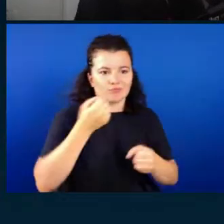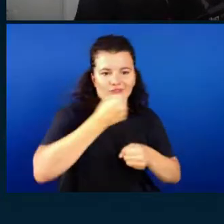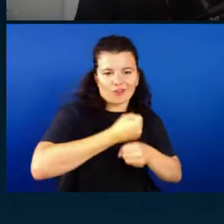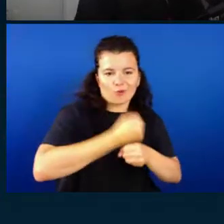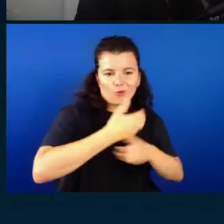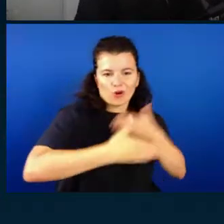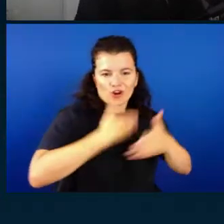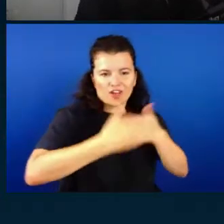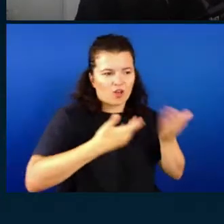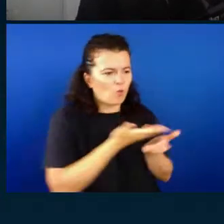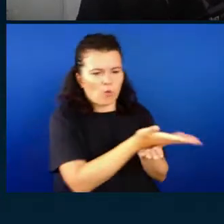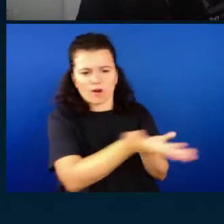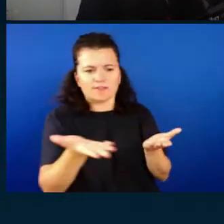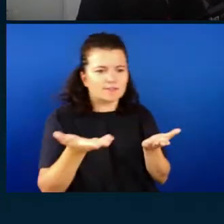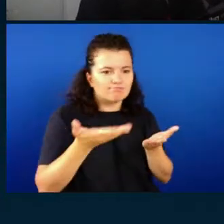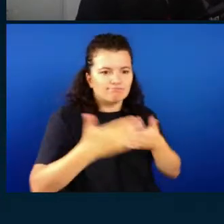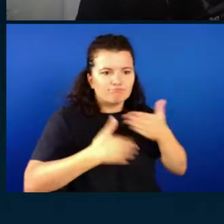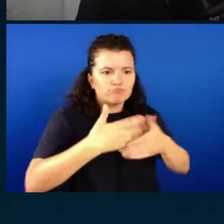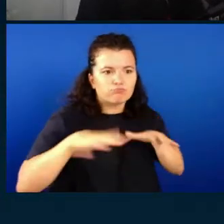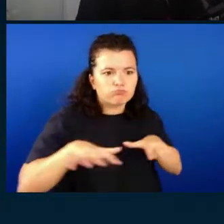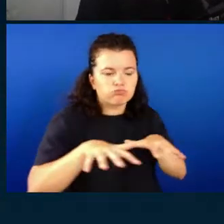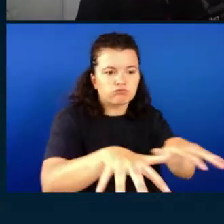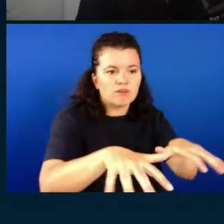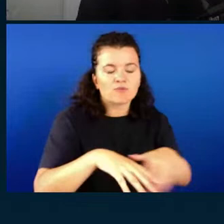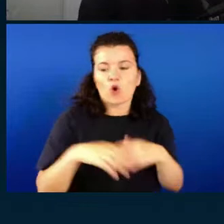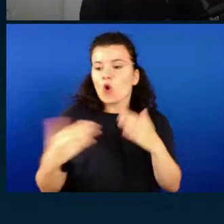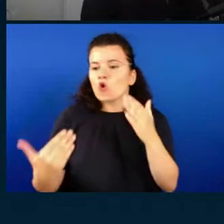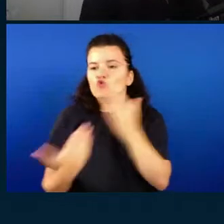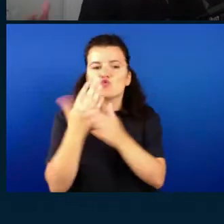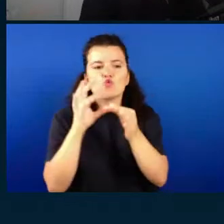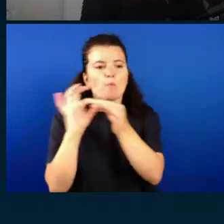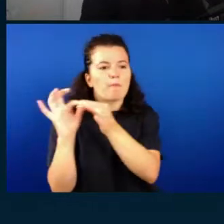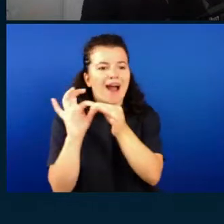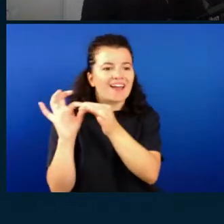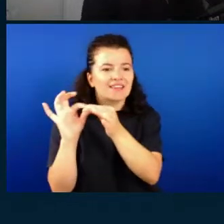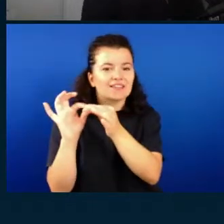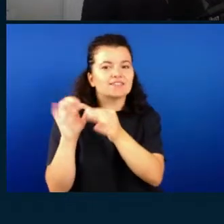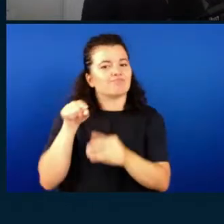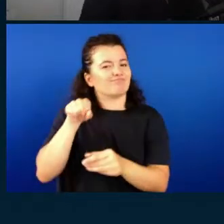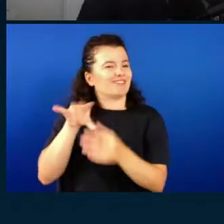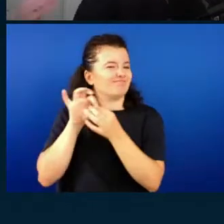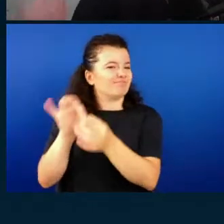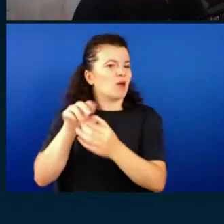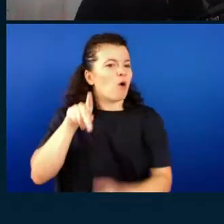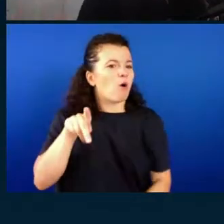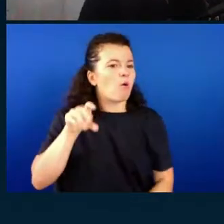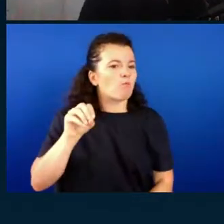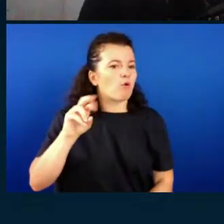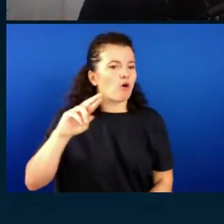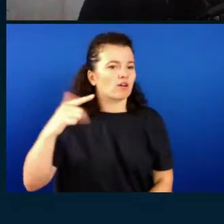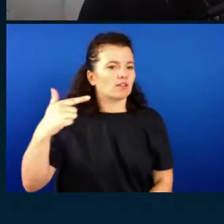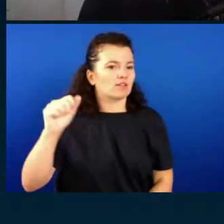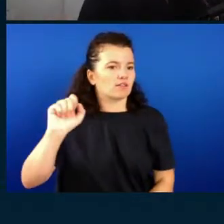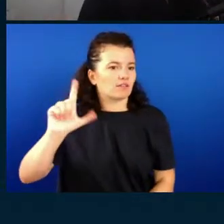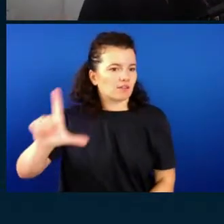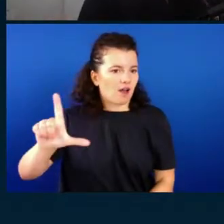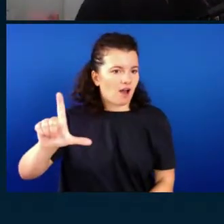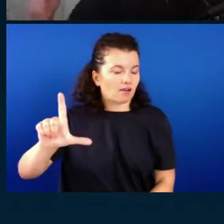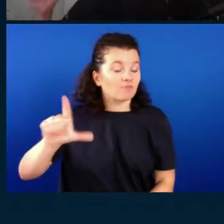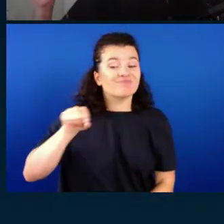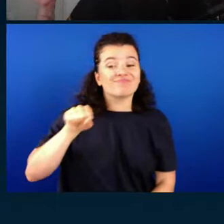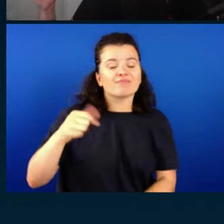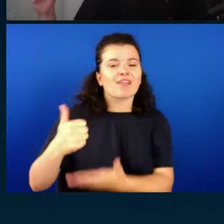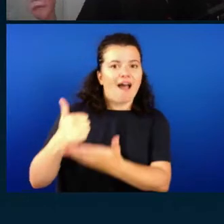I'm working with new bindings, because it can help you get that basic understanding, get that visualization of